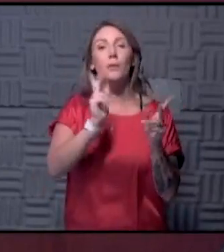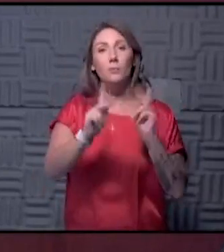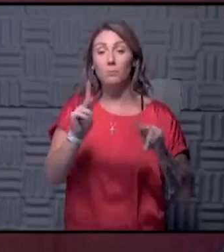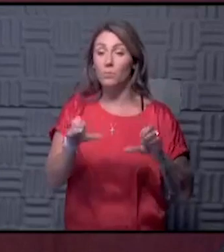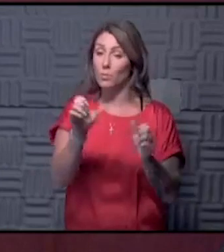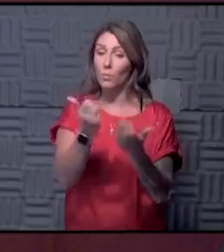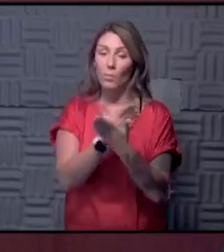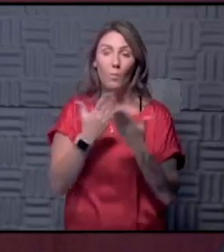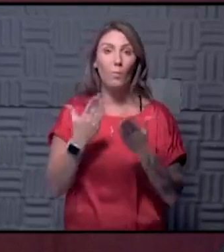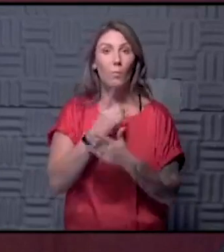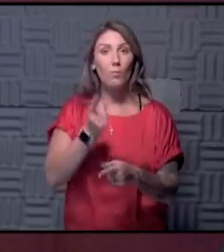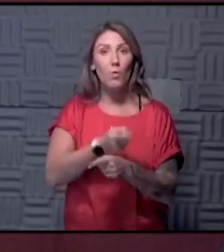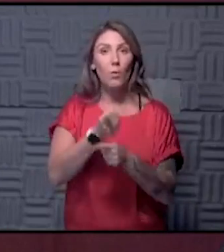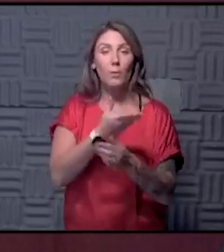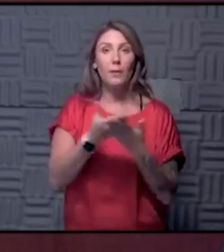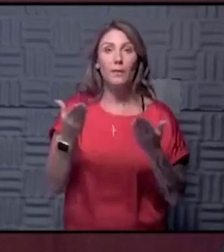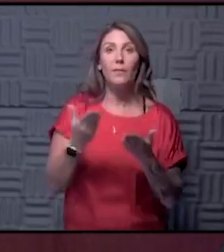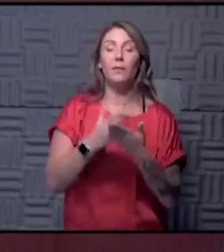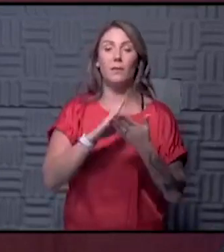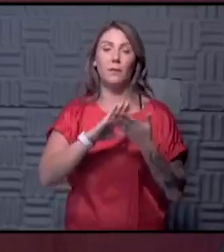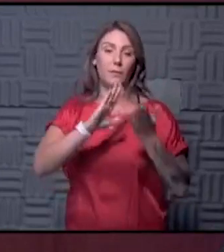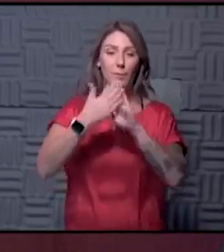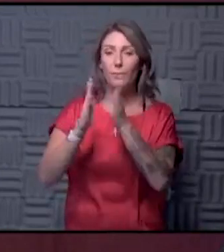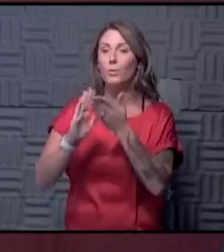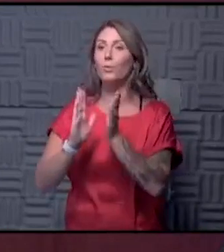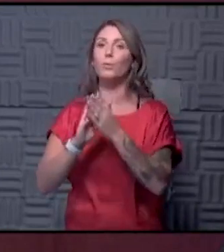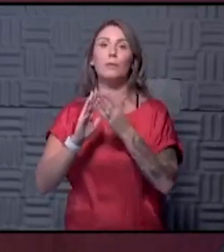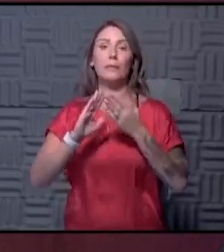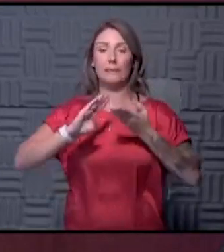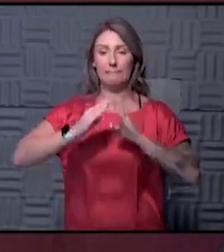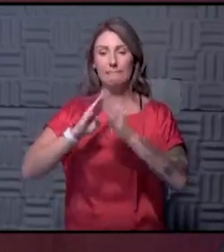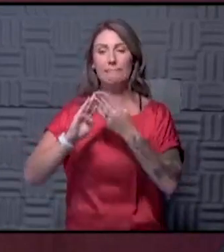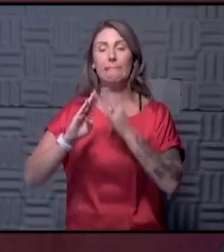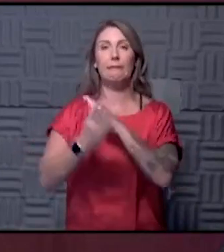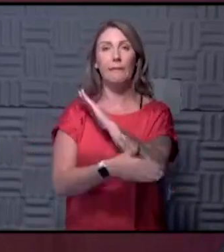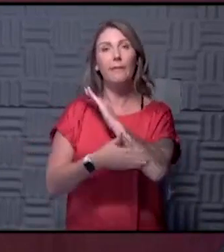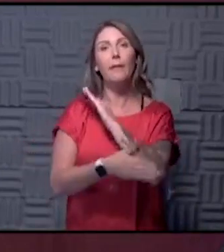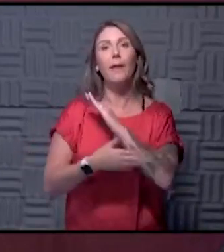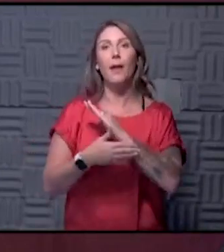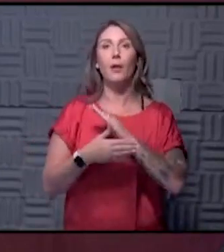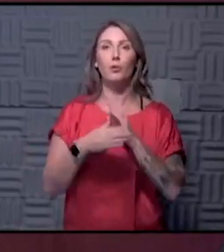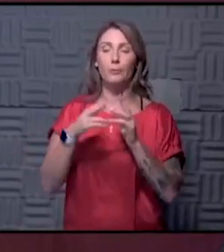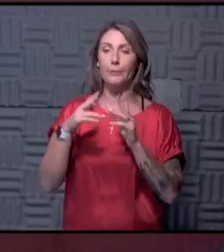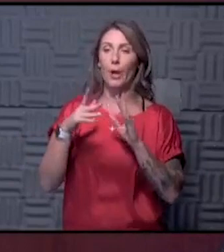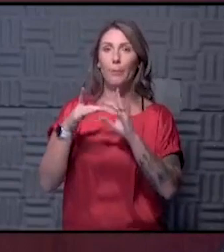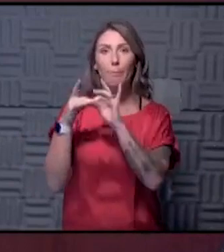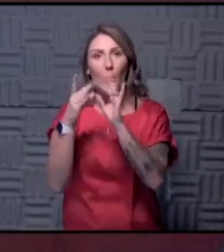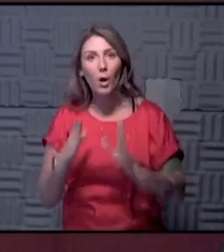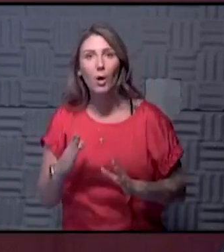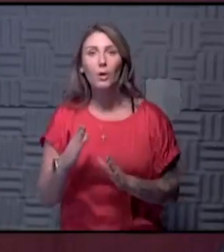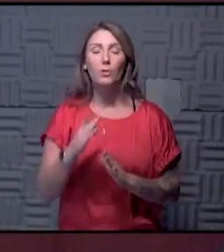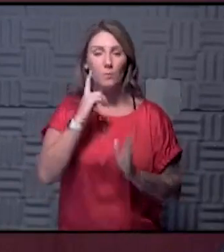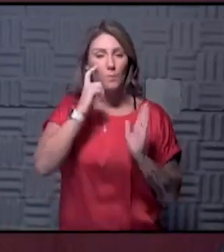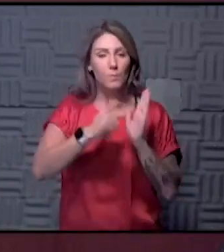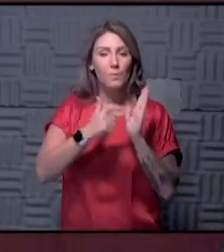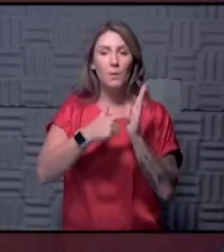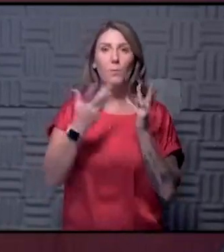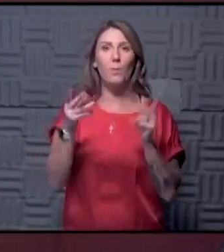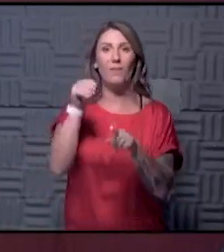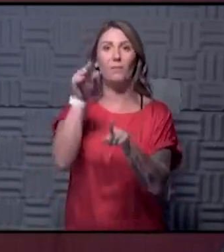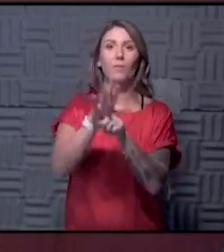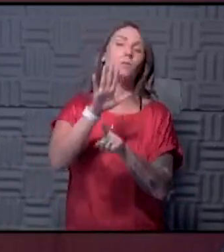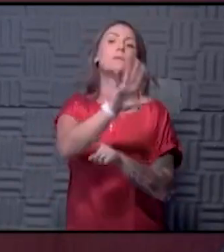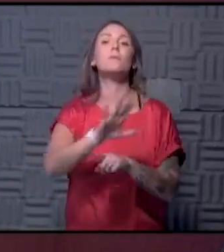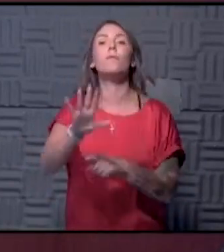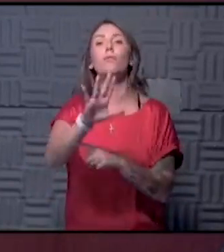things. The community, the city, and the county have been phenomenal partners to help us, recognizing that what we do influences their community